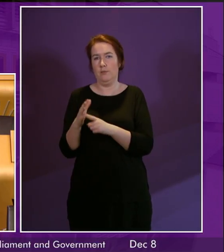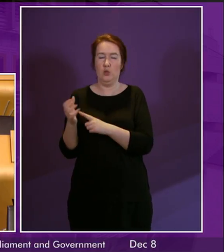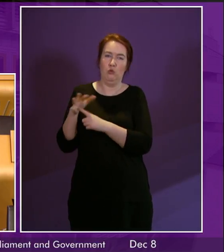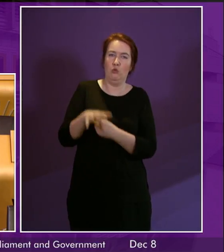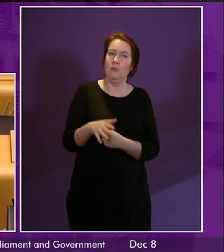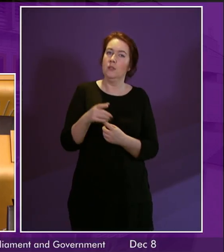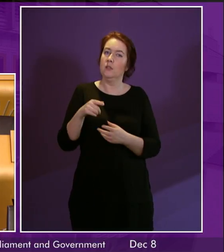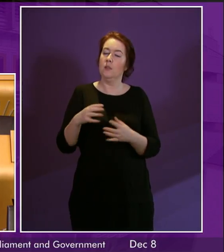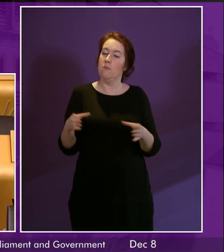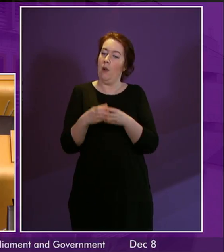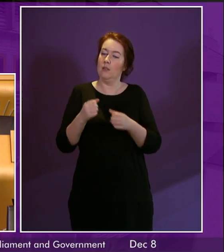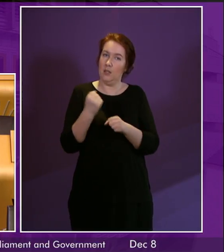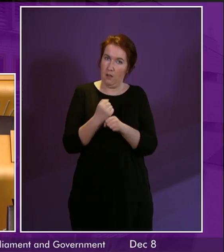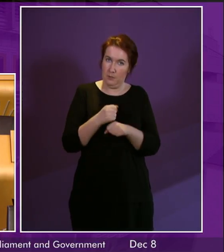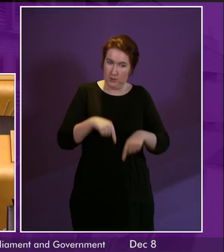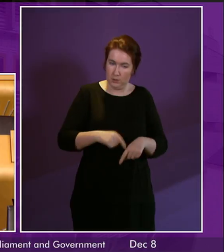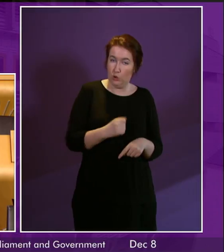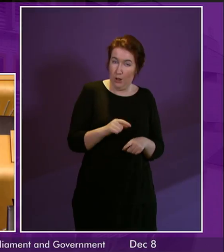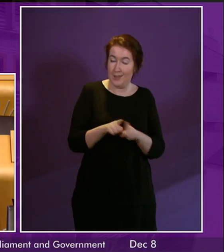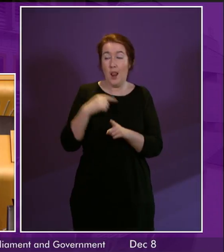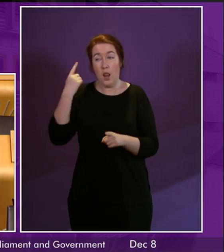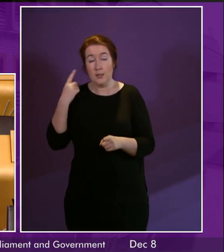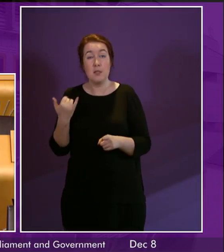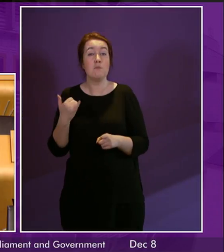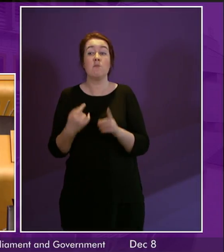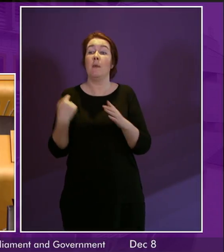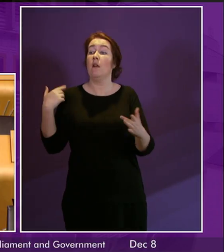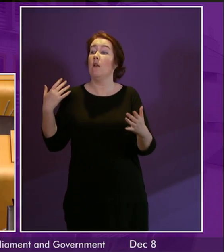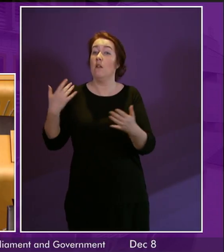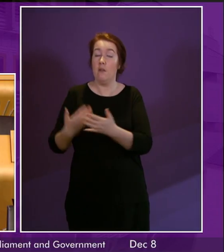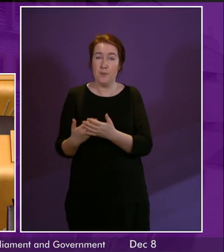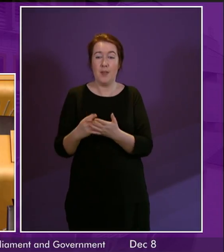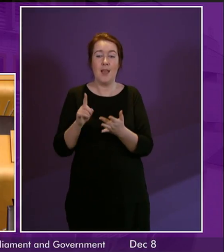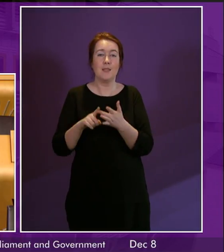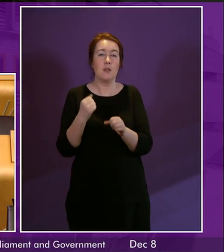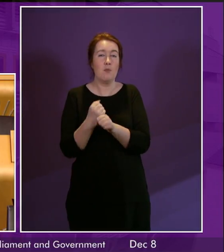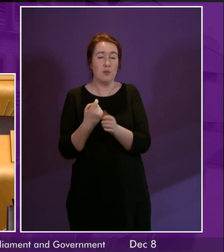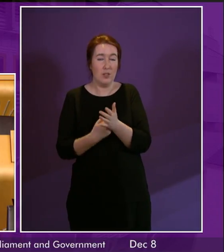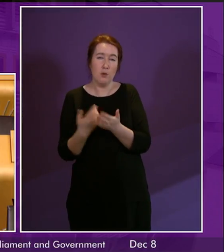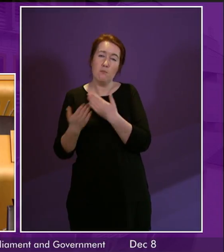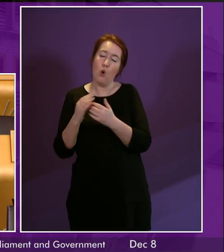government in both Scotland and London, it may well be that the intergovernmental relationships were